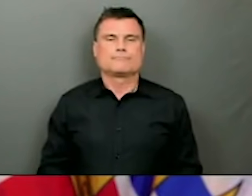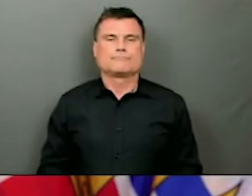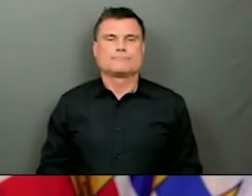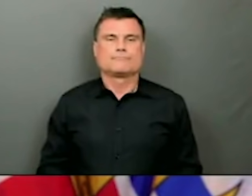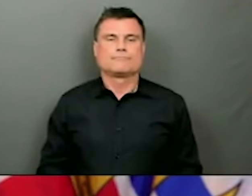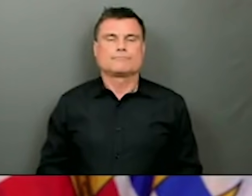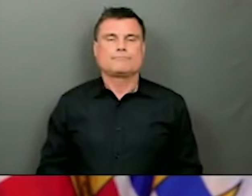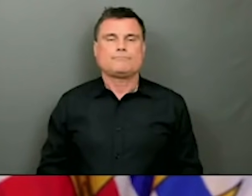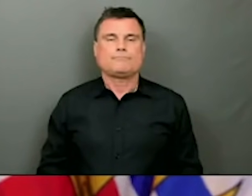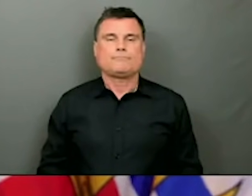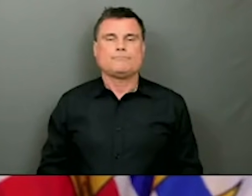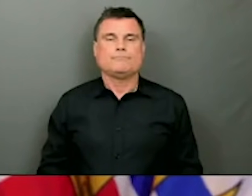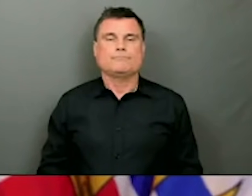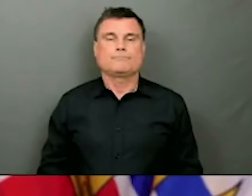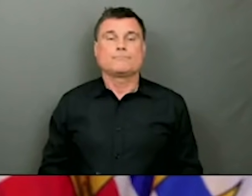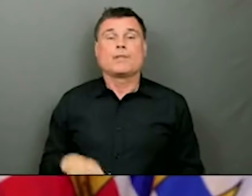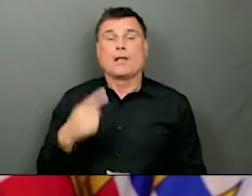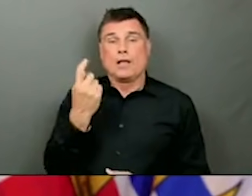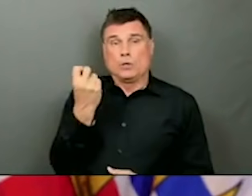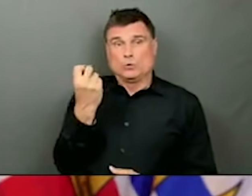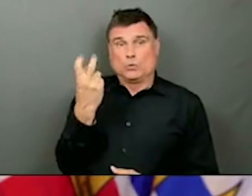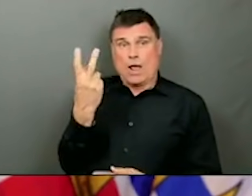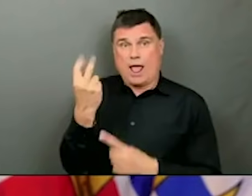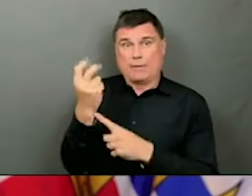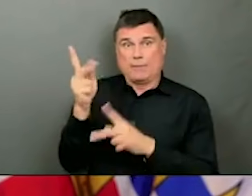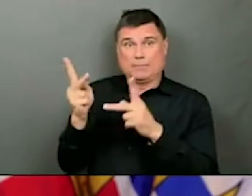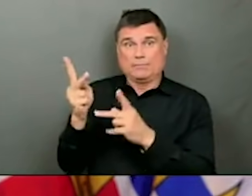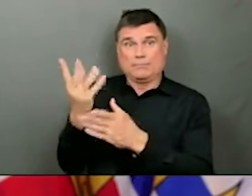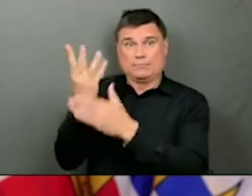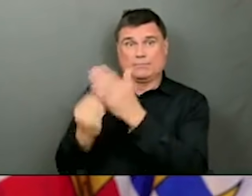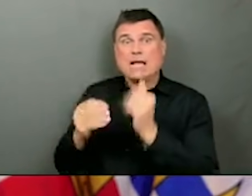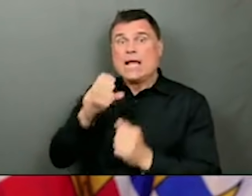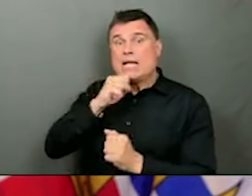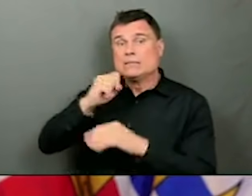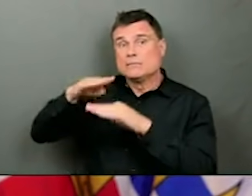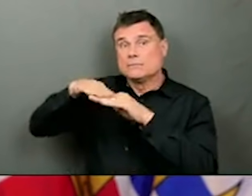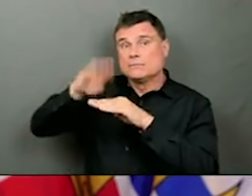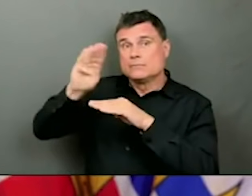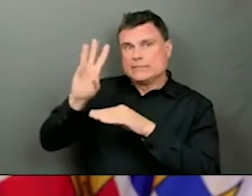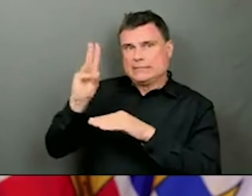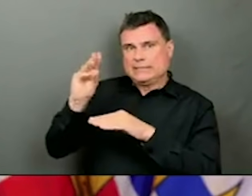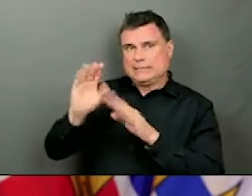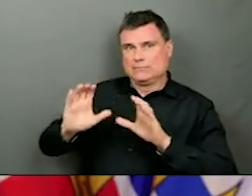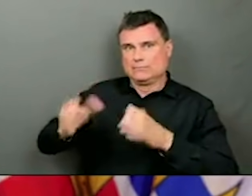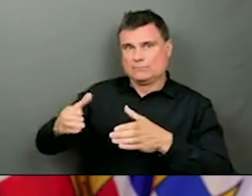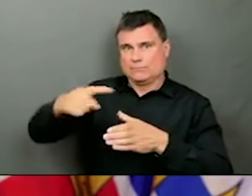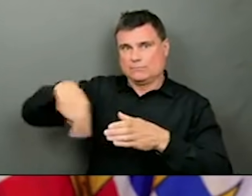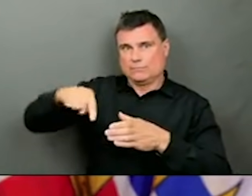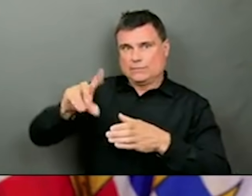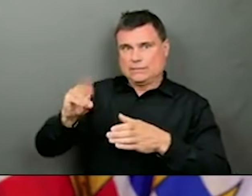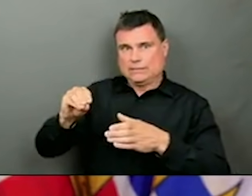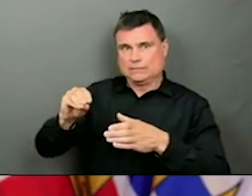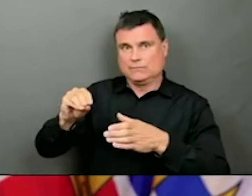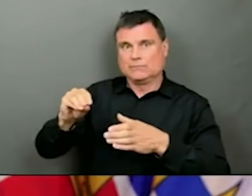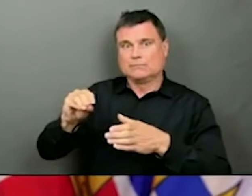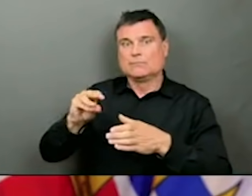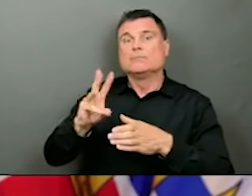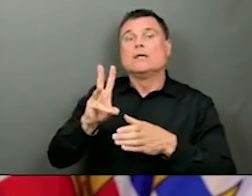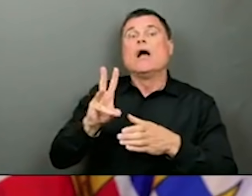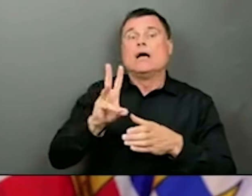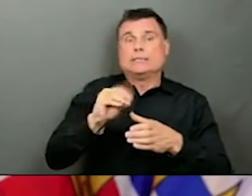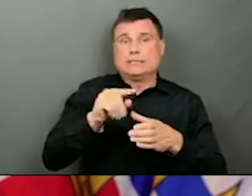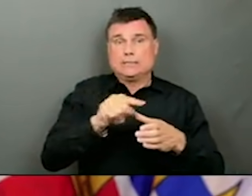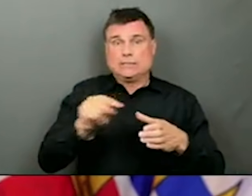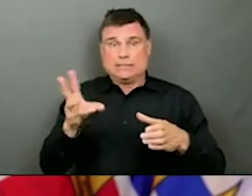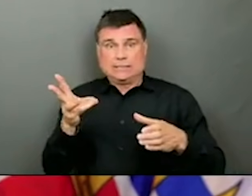older, 4 each in the 60 to 69 year age group, 4 in the 70 to 79 year, and 4